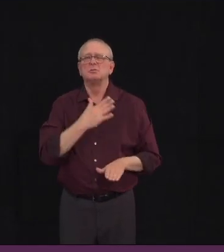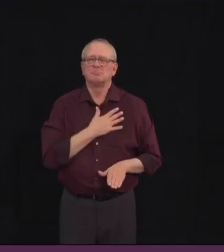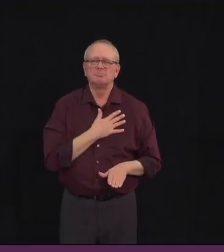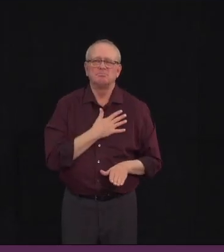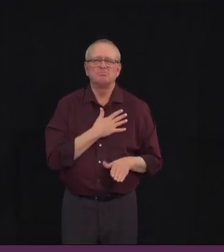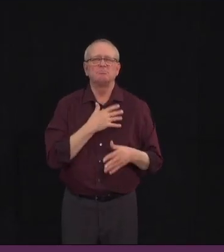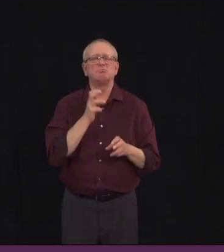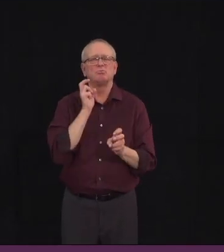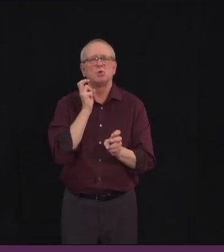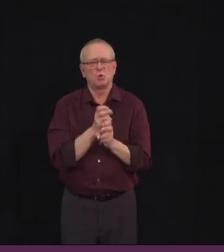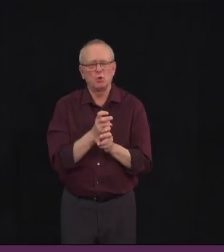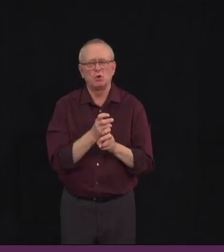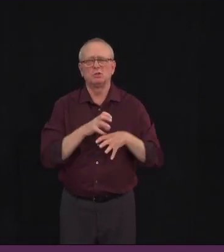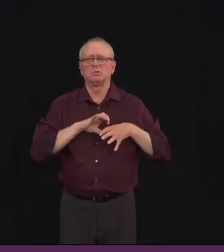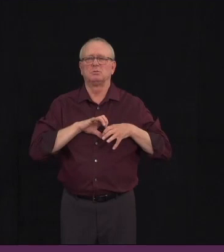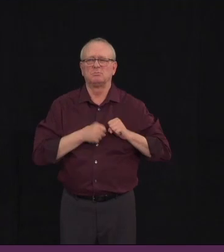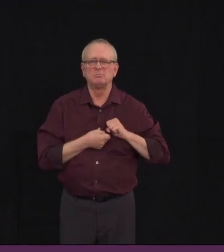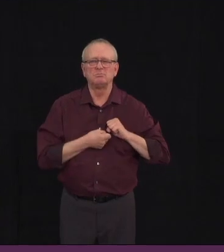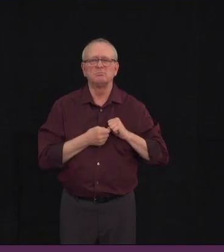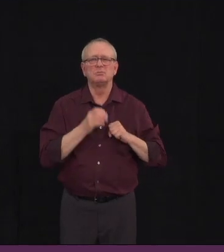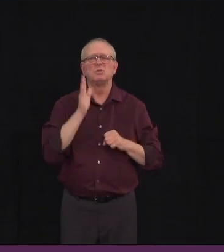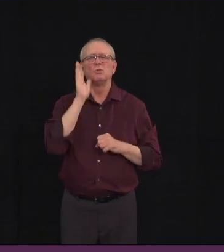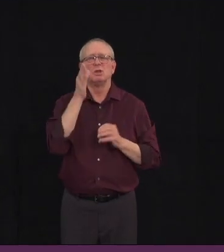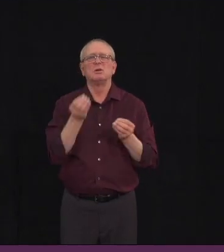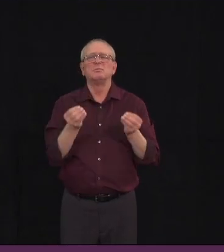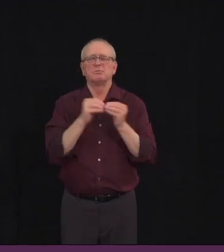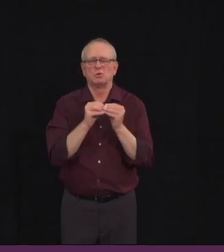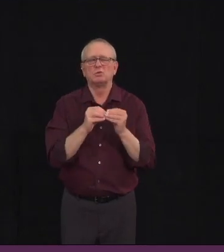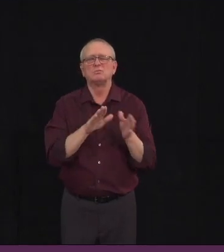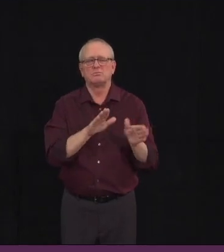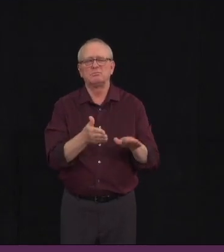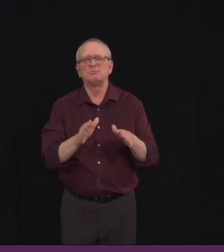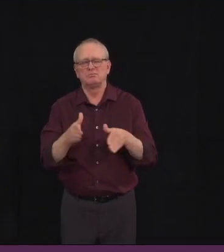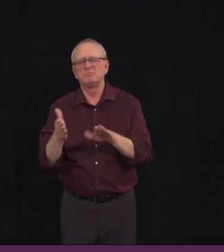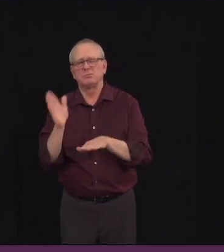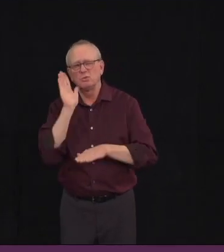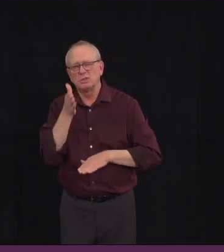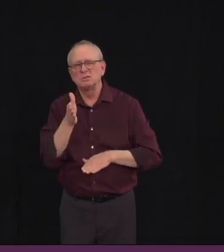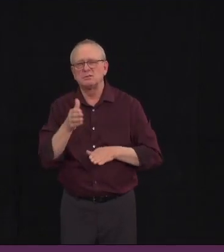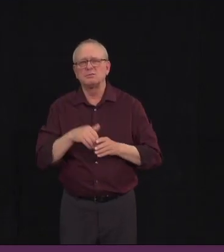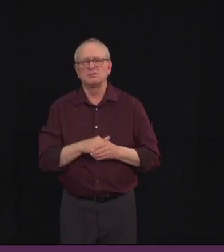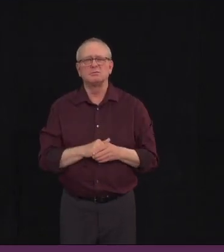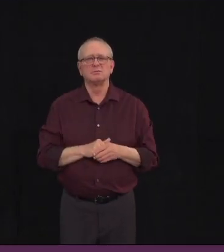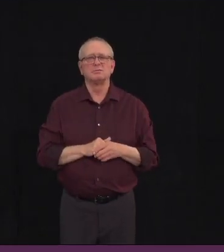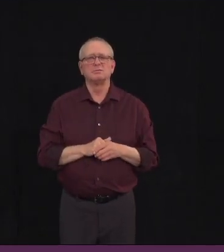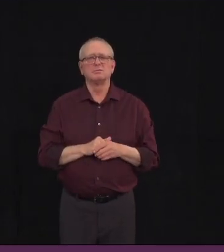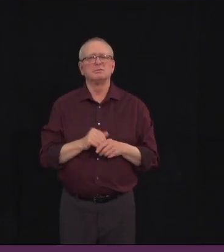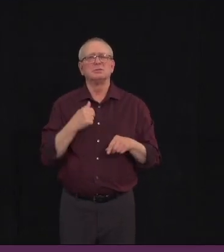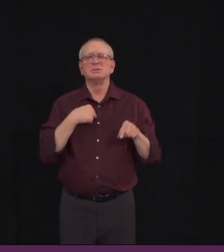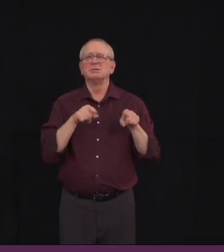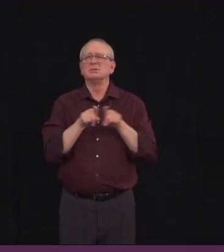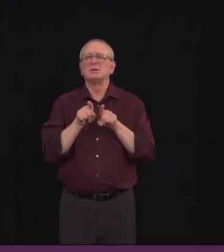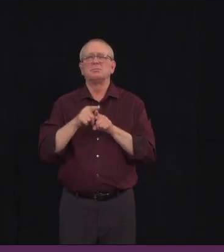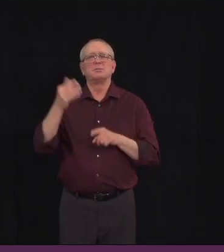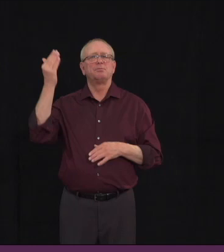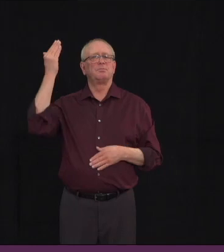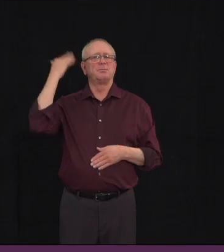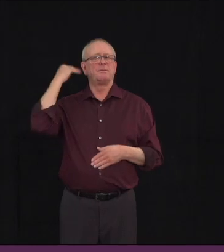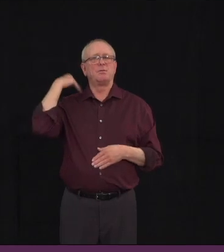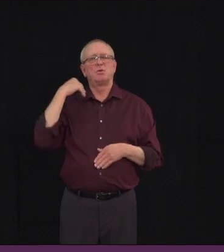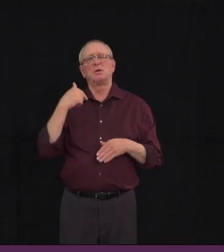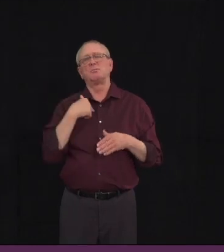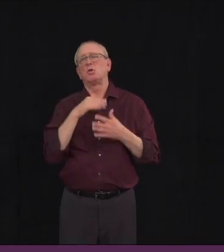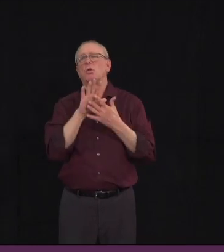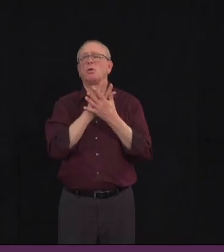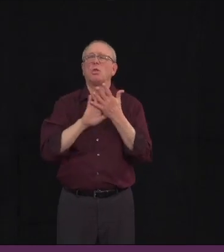pandemic for the rest of our lives. As I said before, I won't sugarcoat reality. The truth is, we still face the